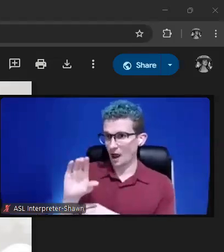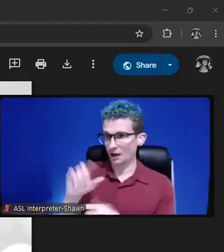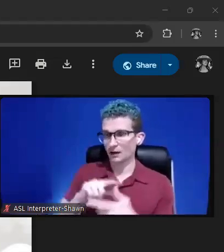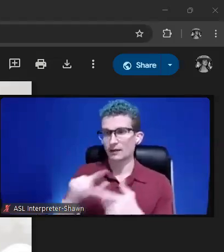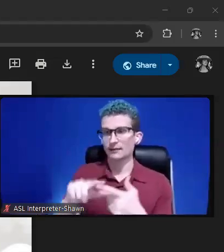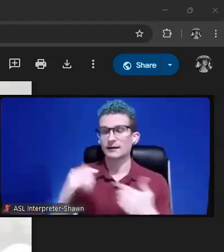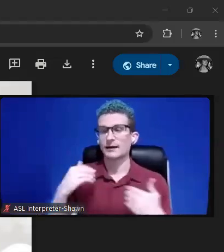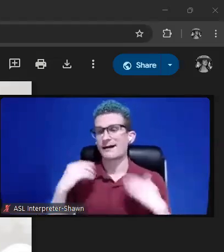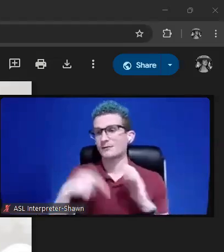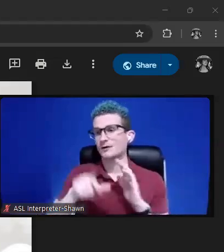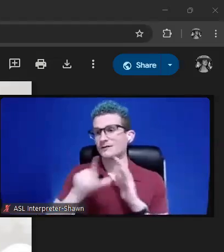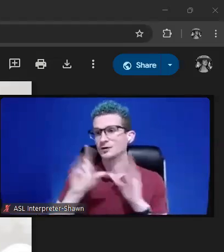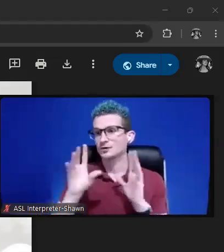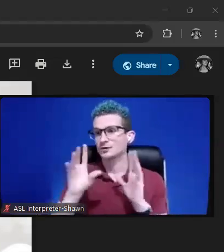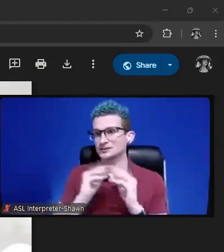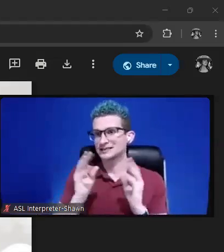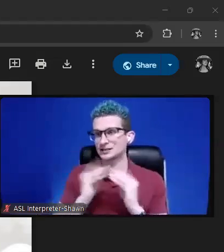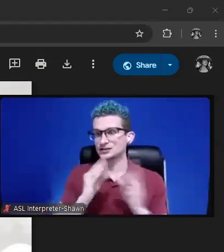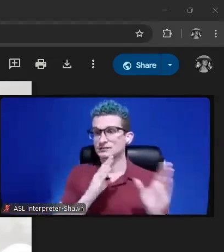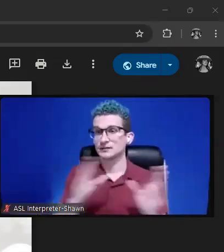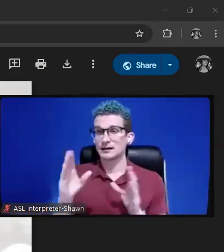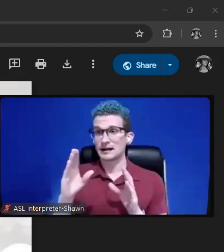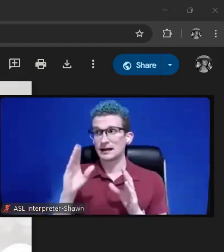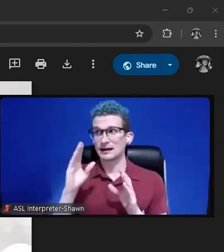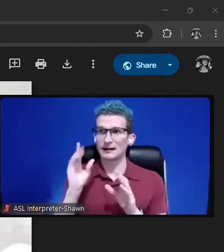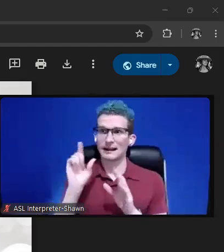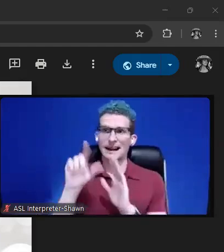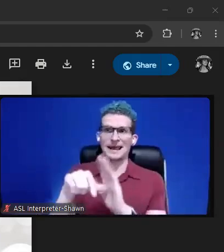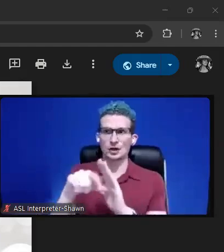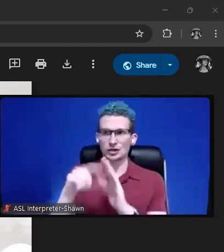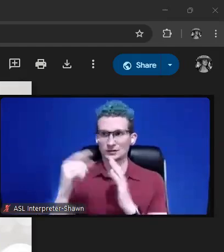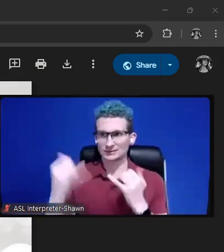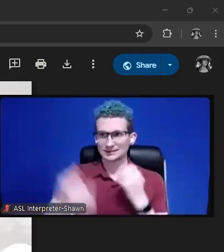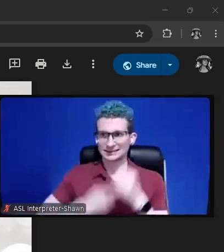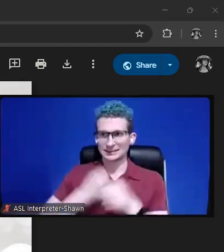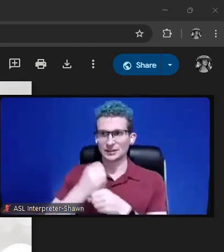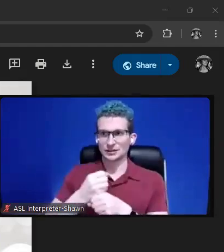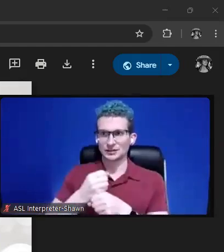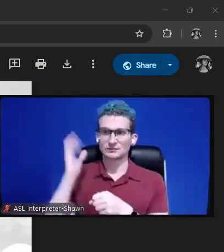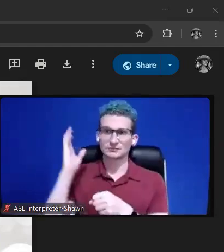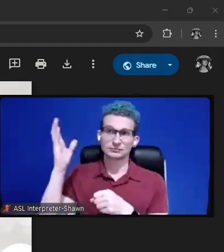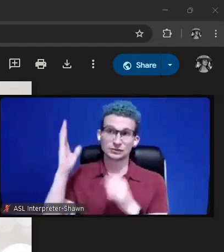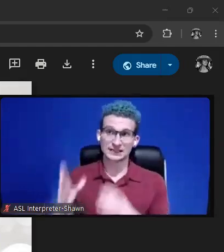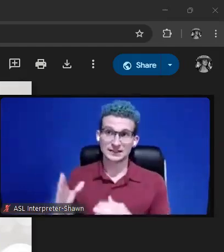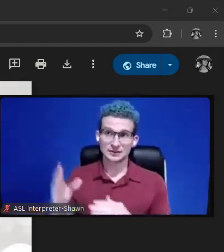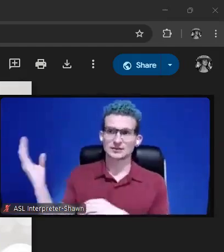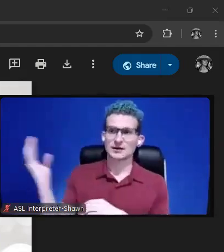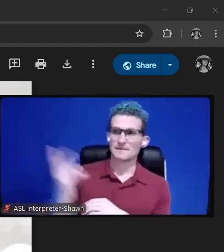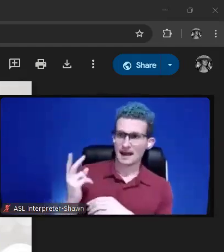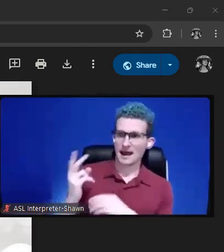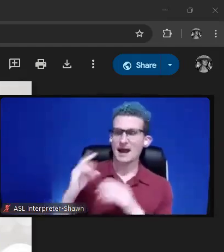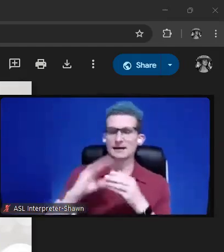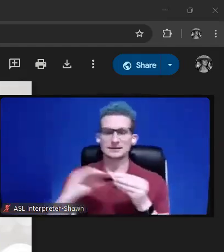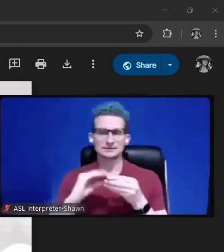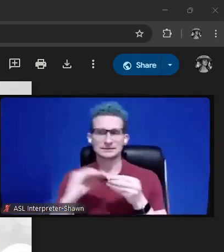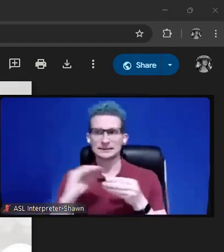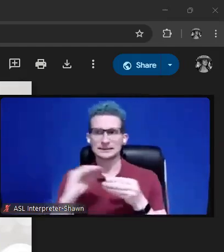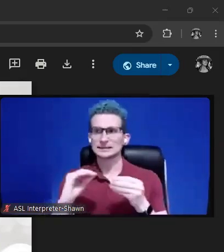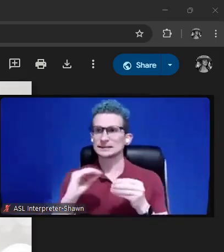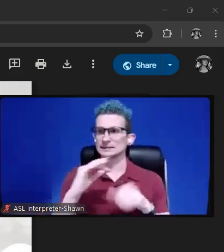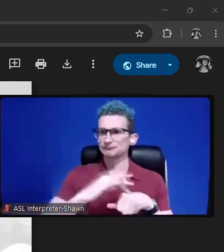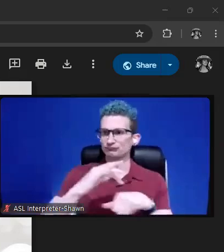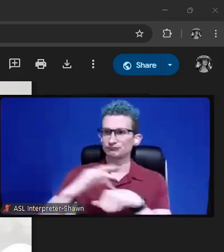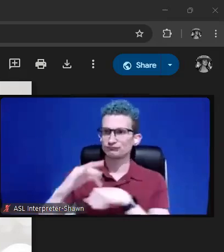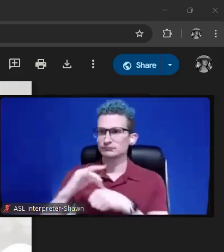later in the year for members to come back, for those presenters to come back and speak to us to kind of address some of these topics and questions as